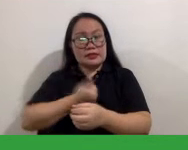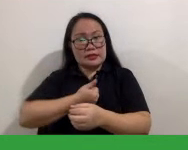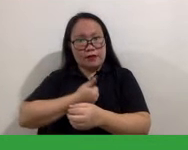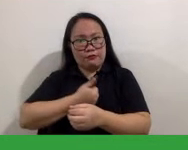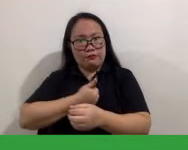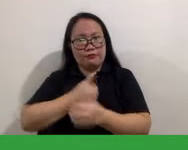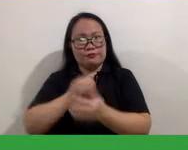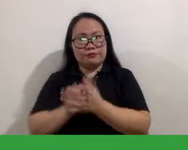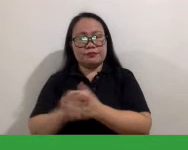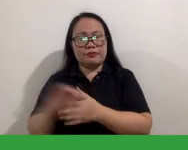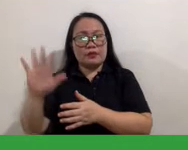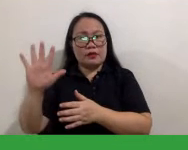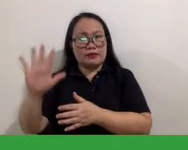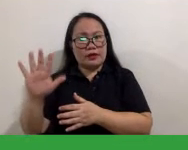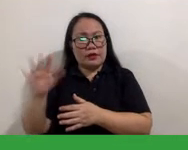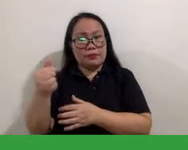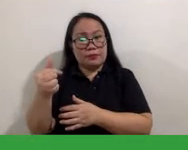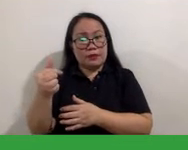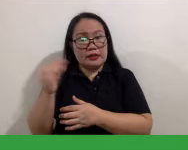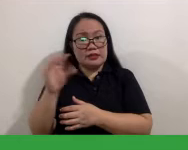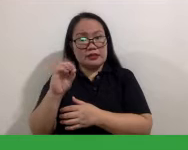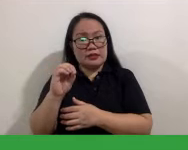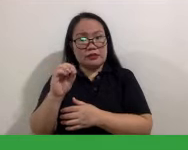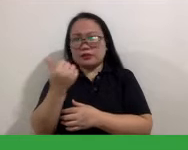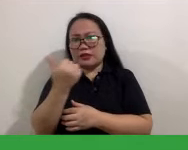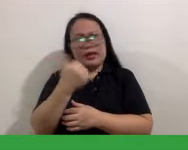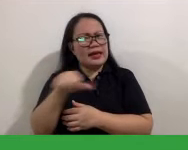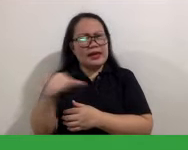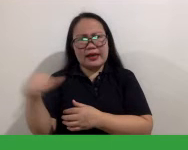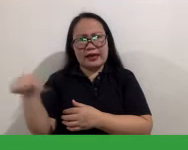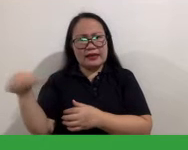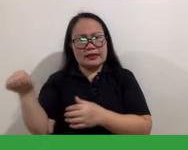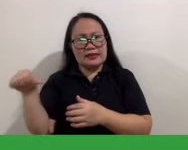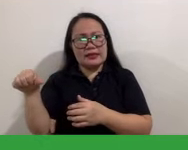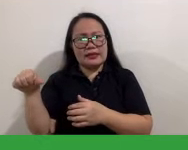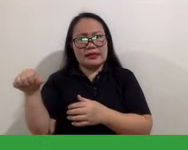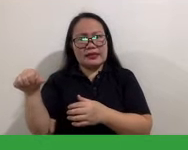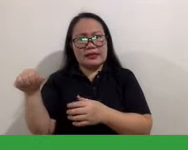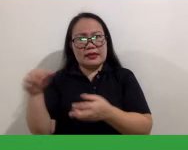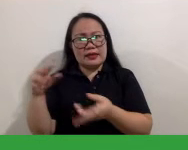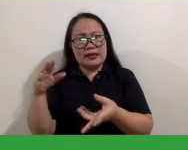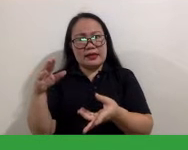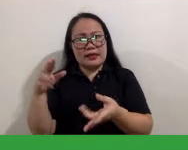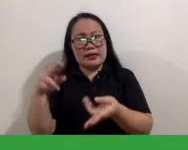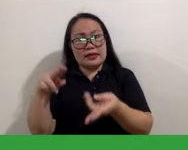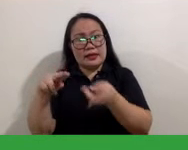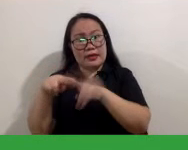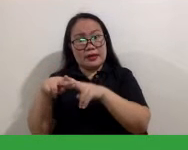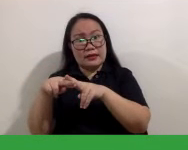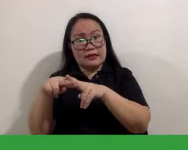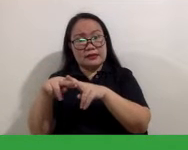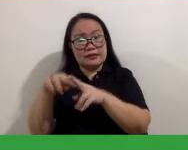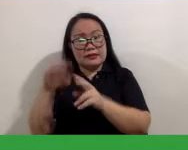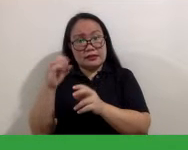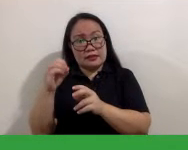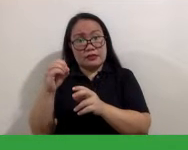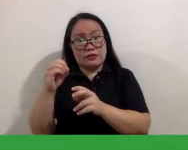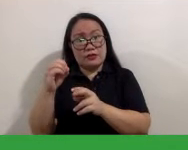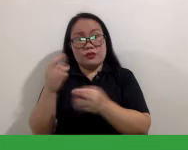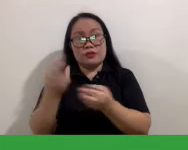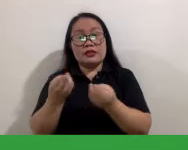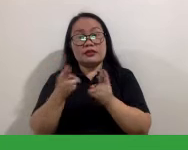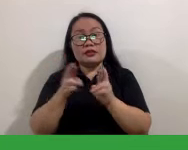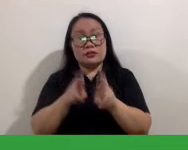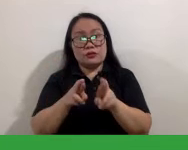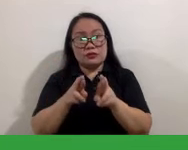ibig sabihin, eto daw number na to, kahit ano daw number ang i-add natin sa zero,